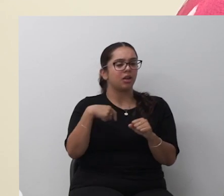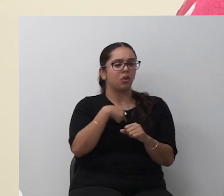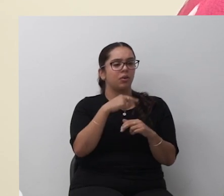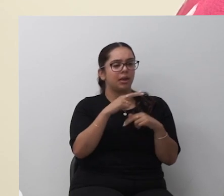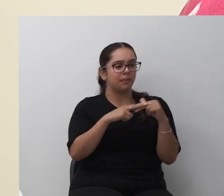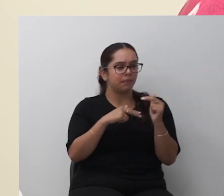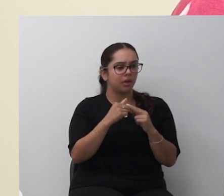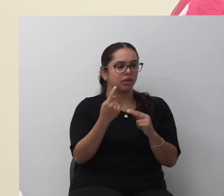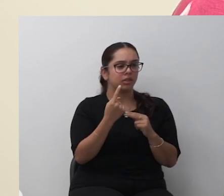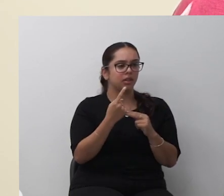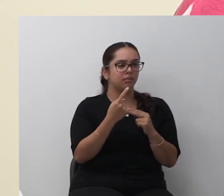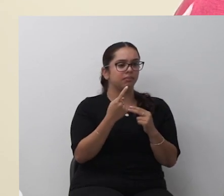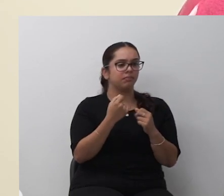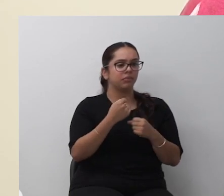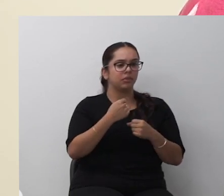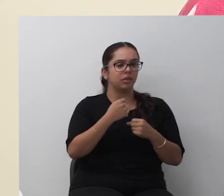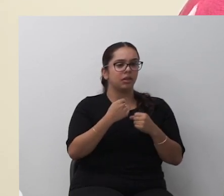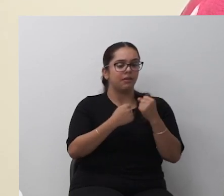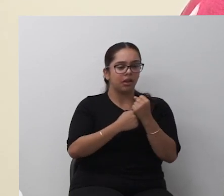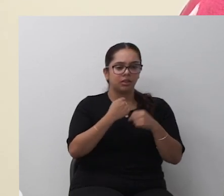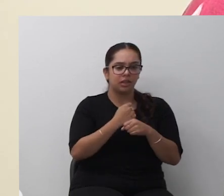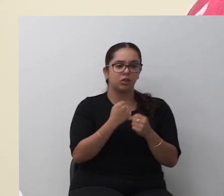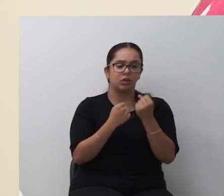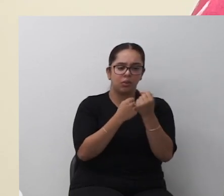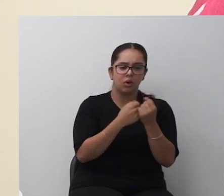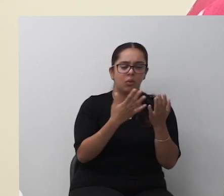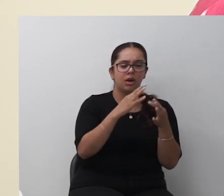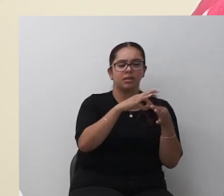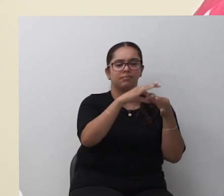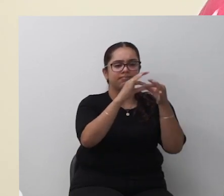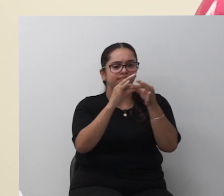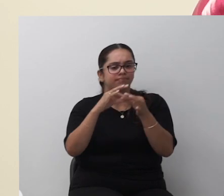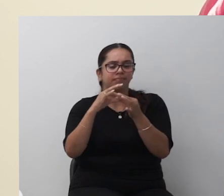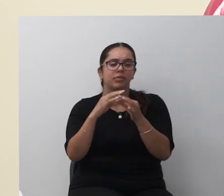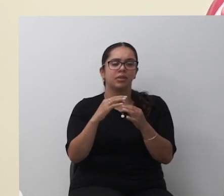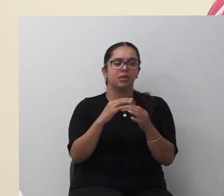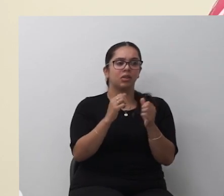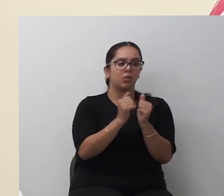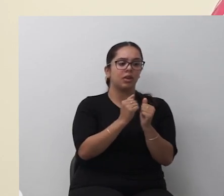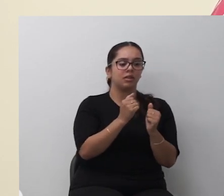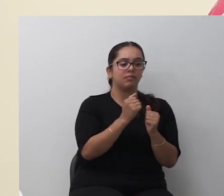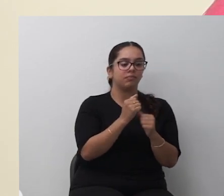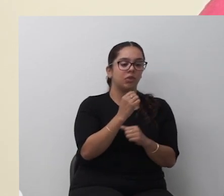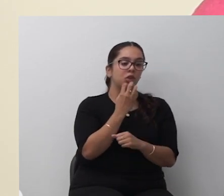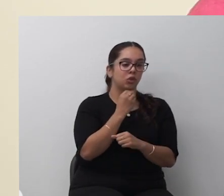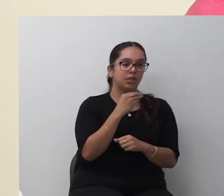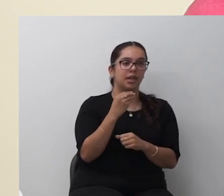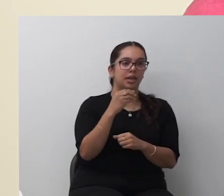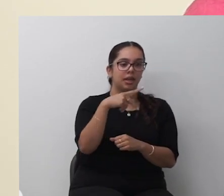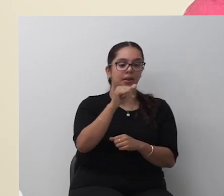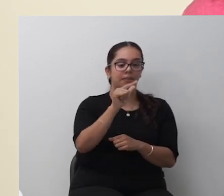some solidarity or support right now? What are the threads that connect our communities with Jewish and Palestinian communities, for